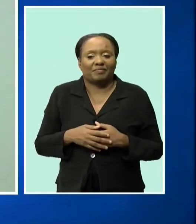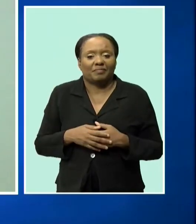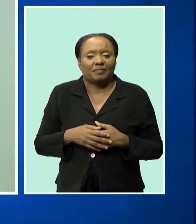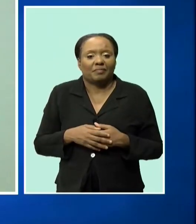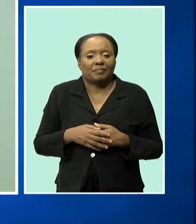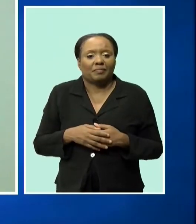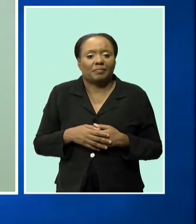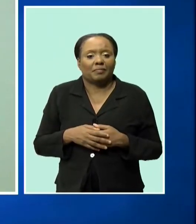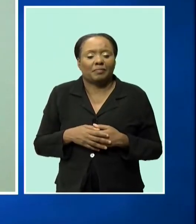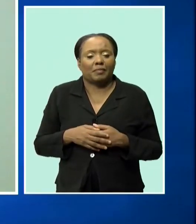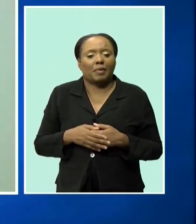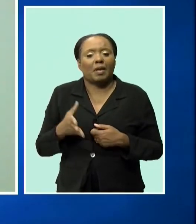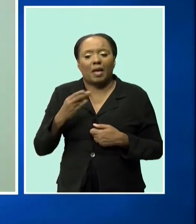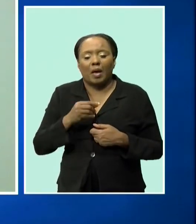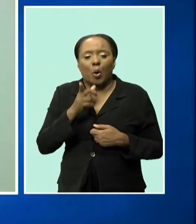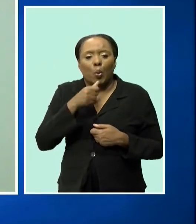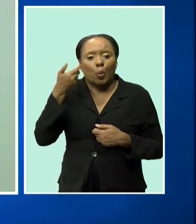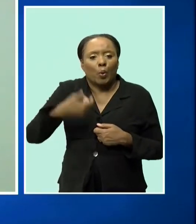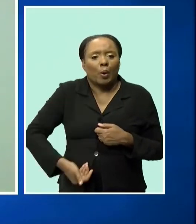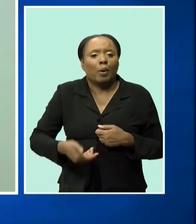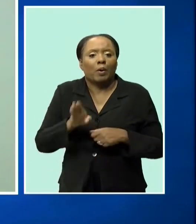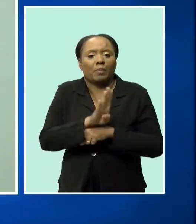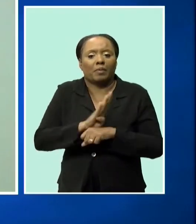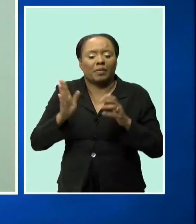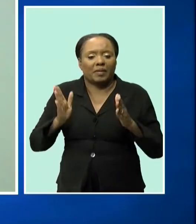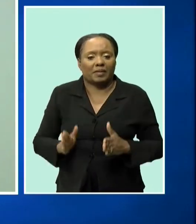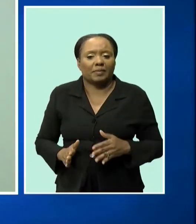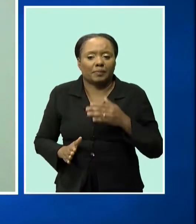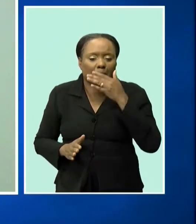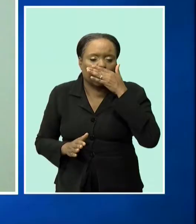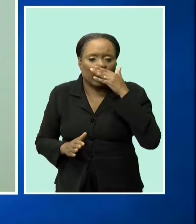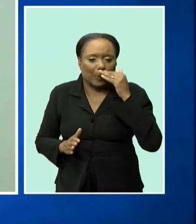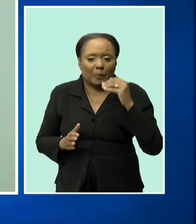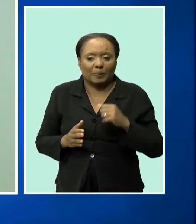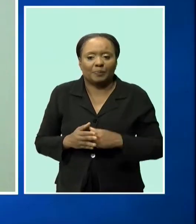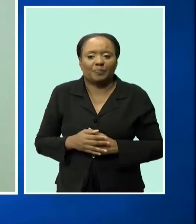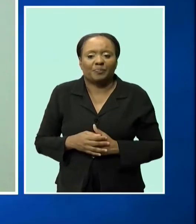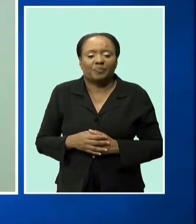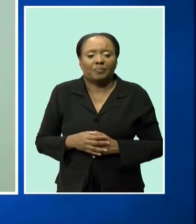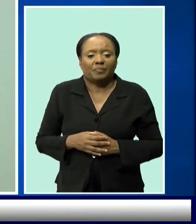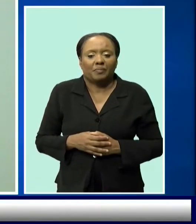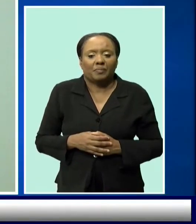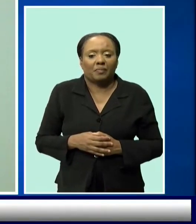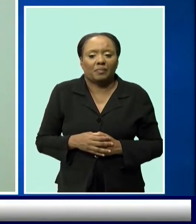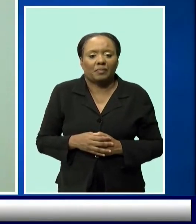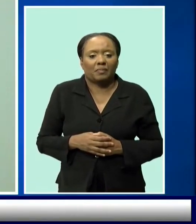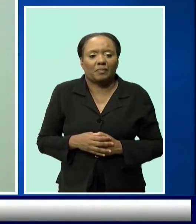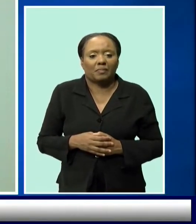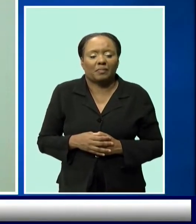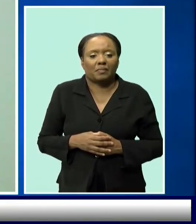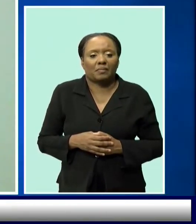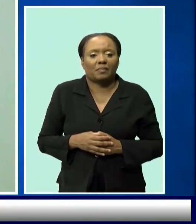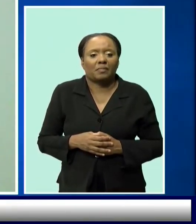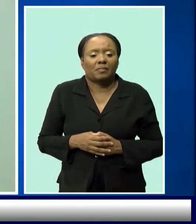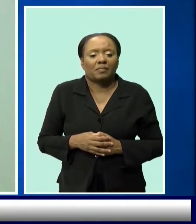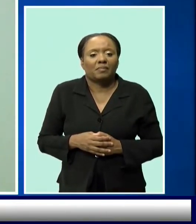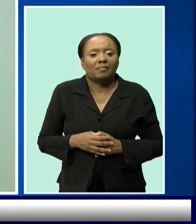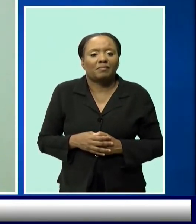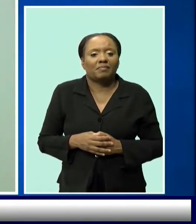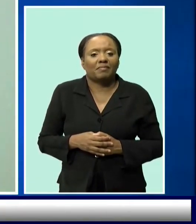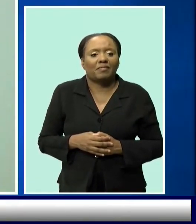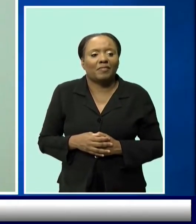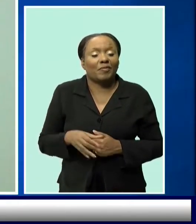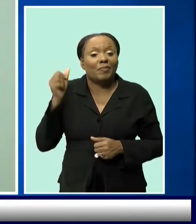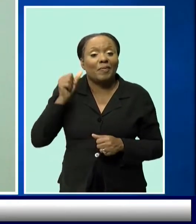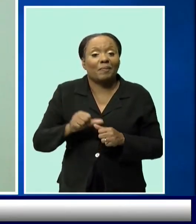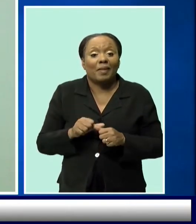as Barbadians. And it is very good, I think, also, when you look at it, that it comes within just 1 year of us